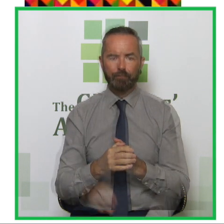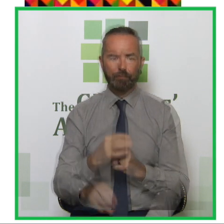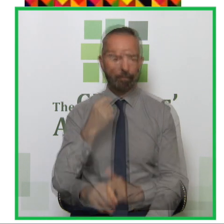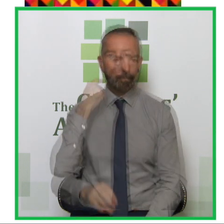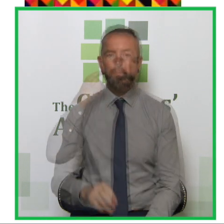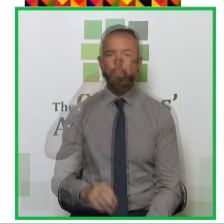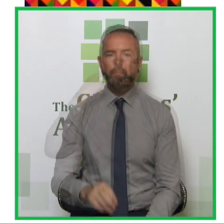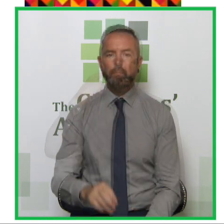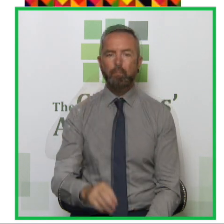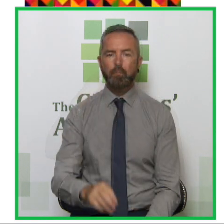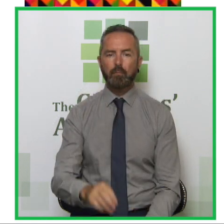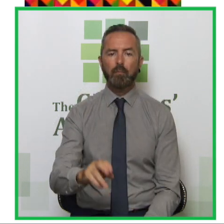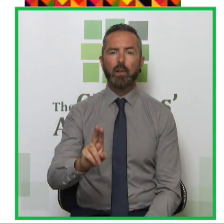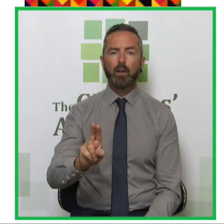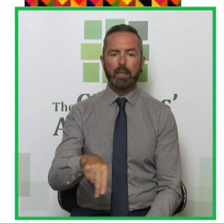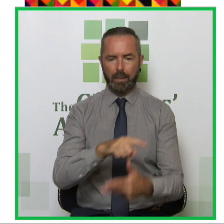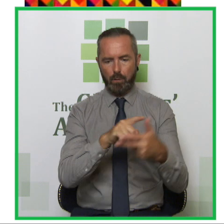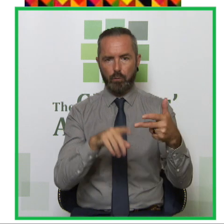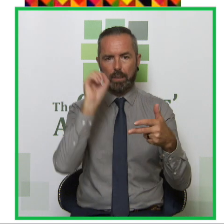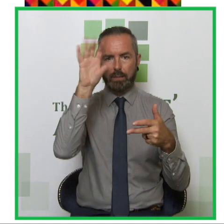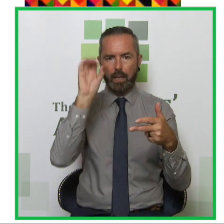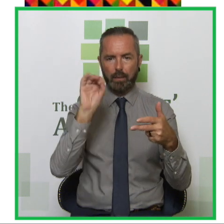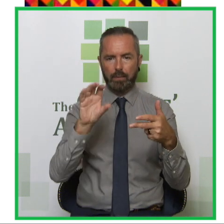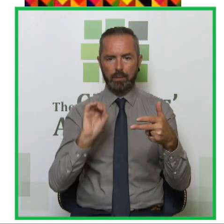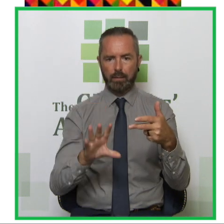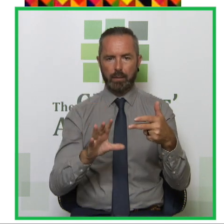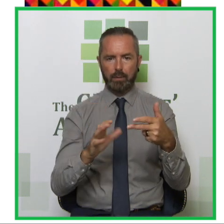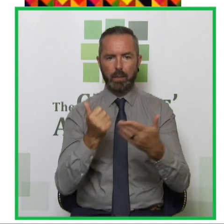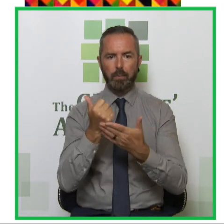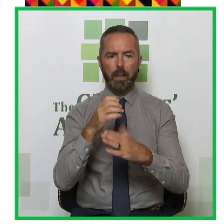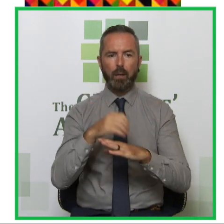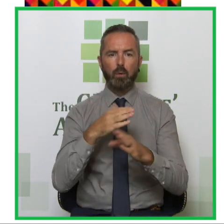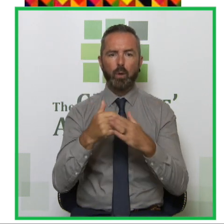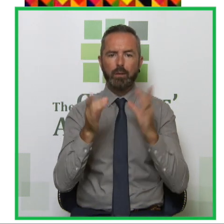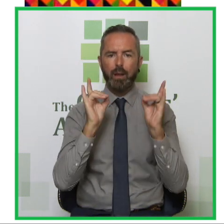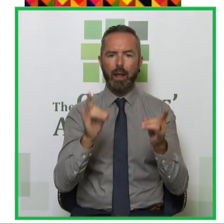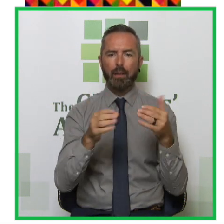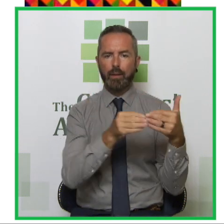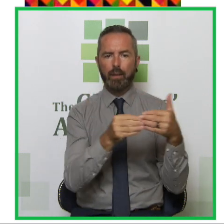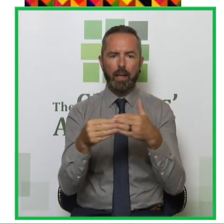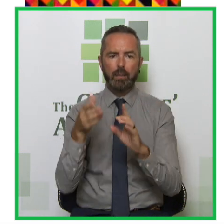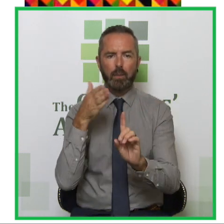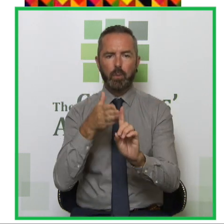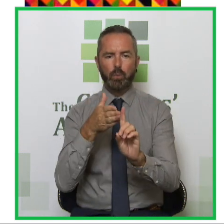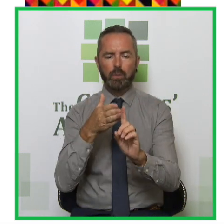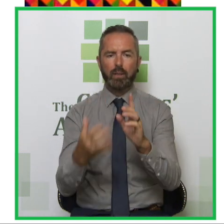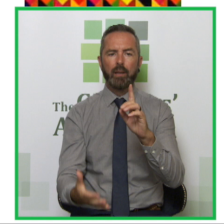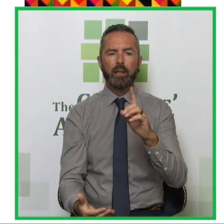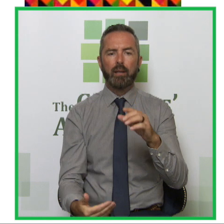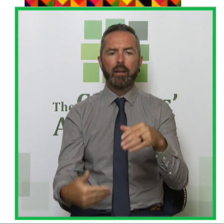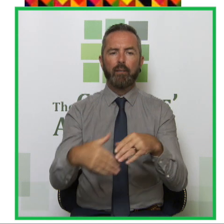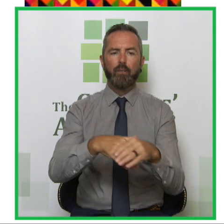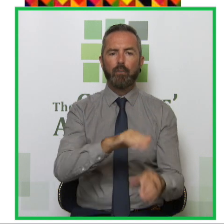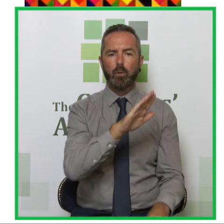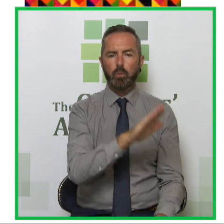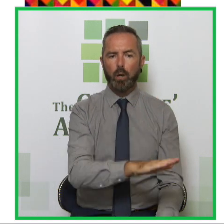So the next 3 slides are based on our health-led approach, which involves a primary, secondary,